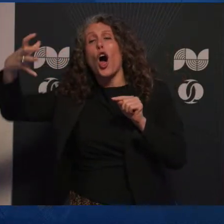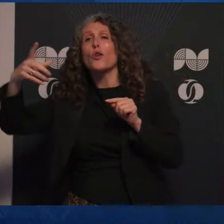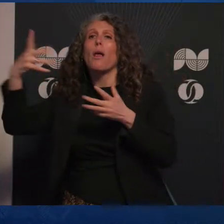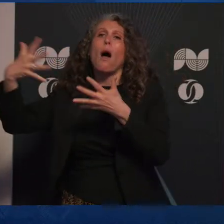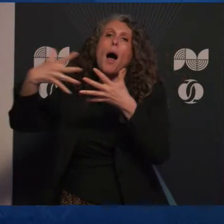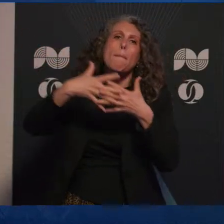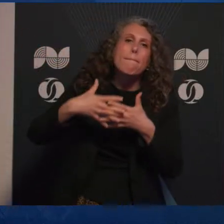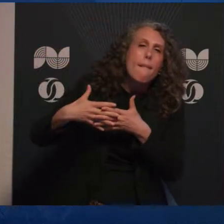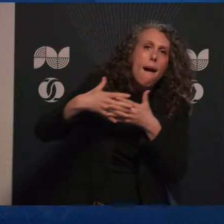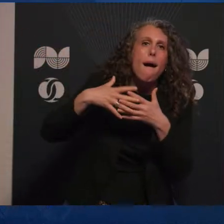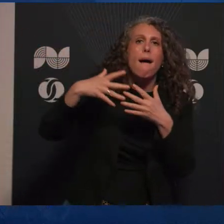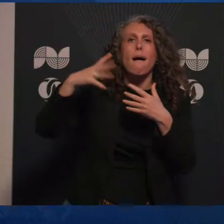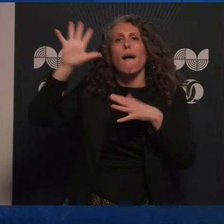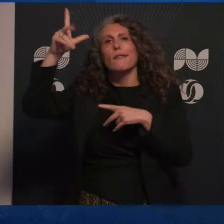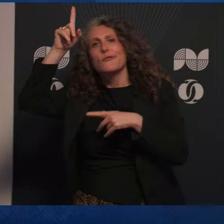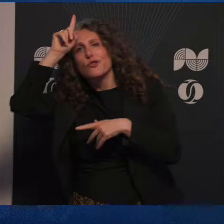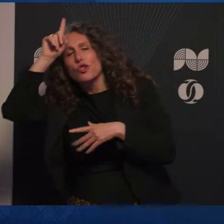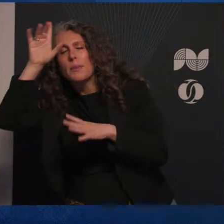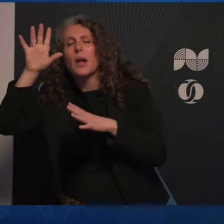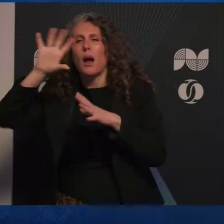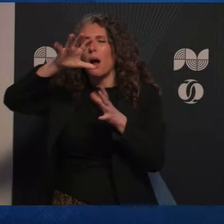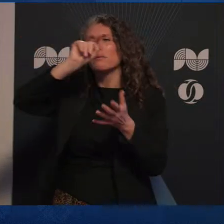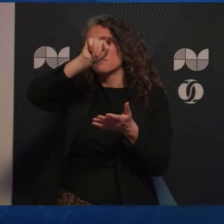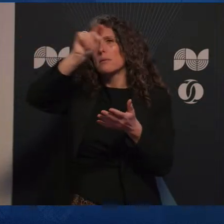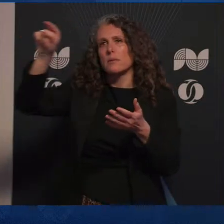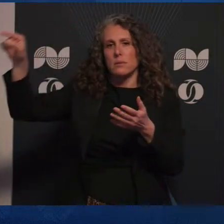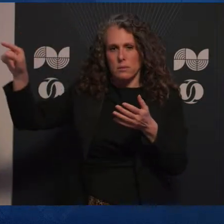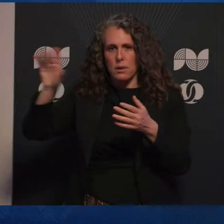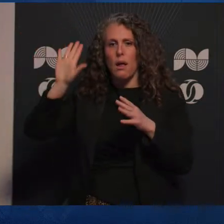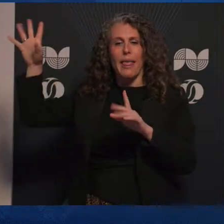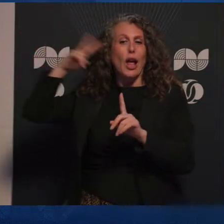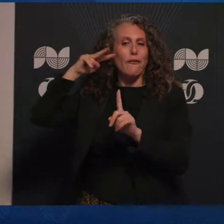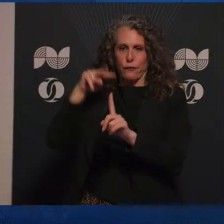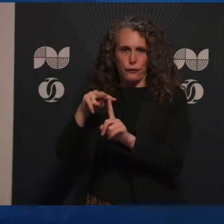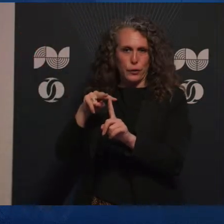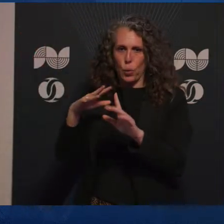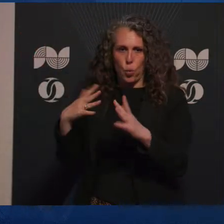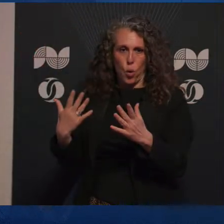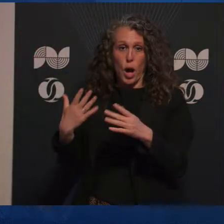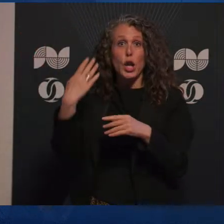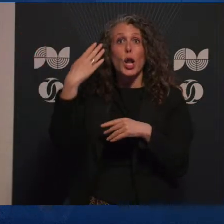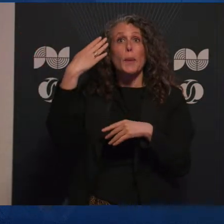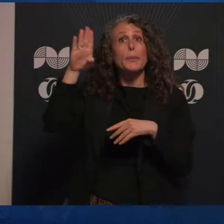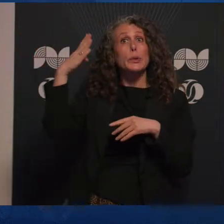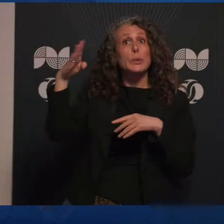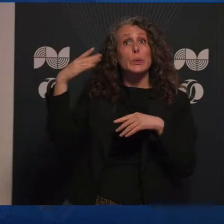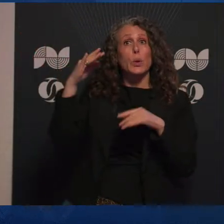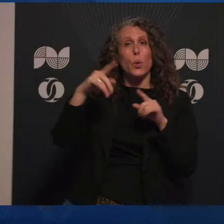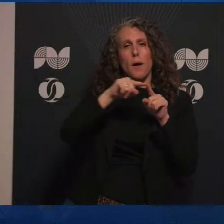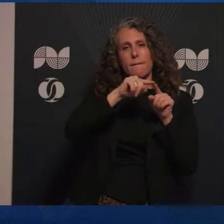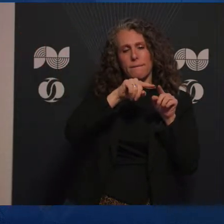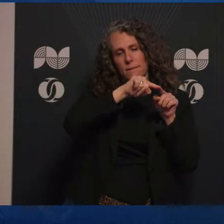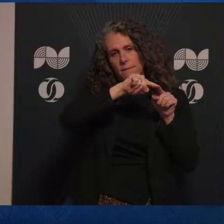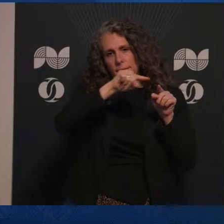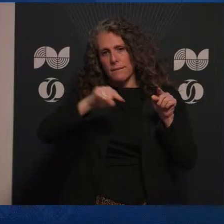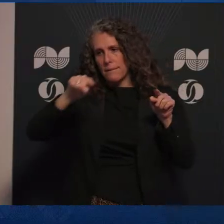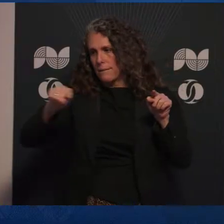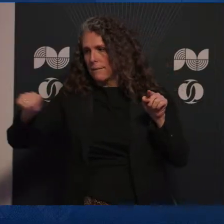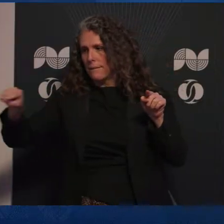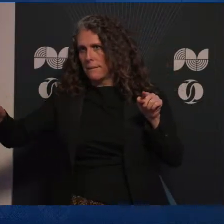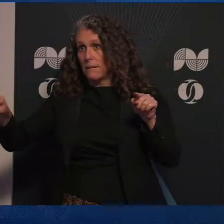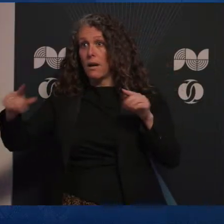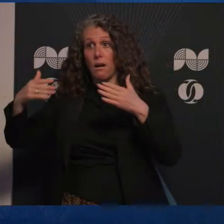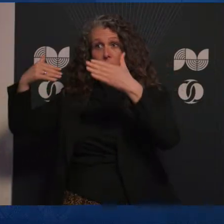blue dashed line, in the late 1990s. And the blue solid line tells you that over the 20-year period,